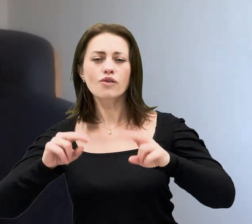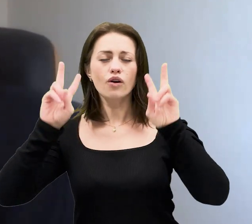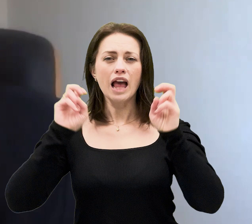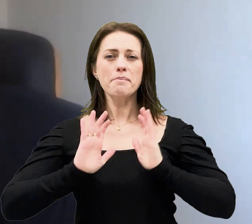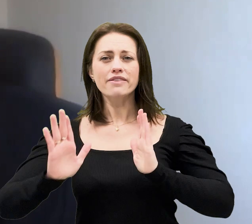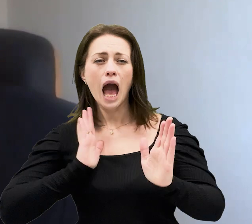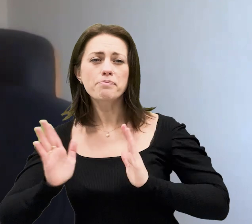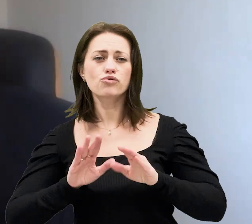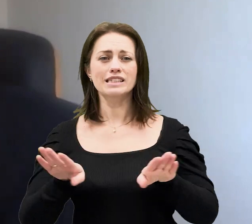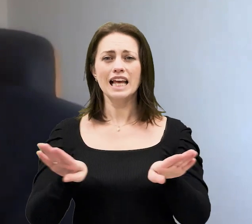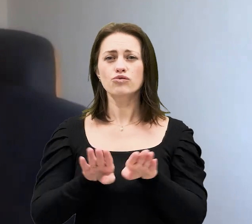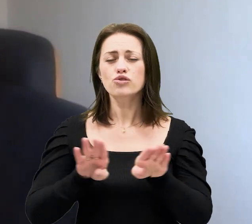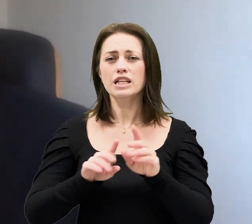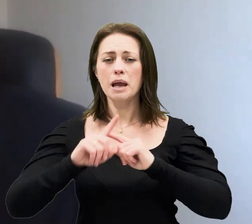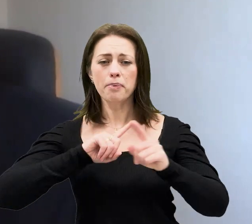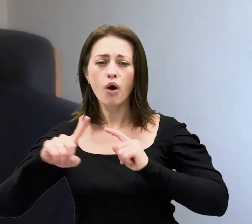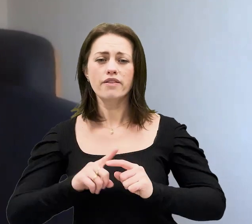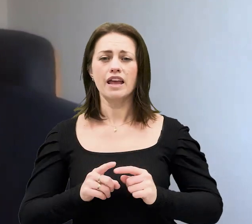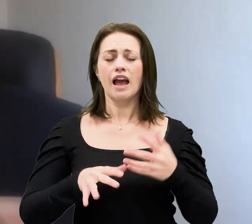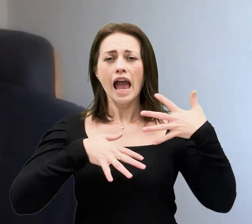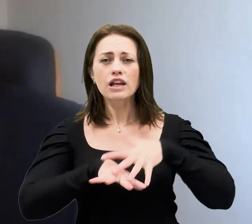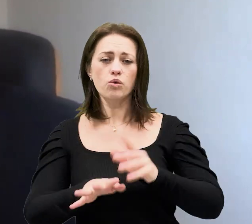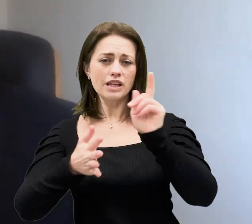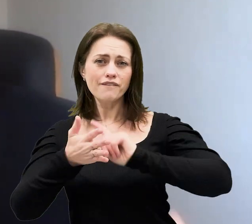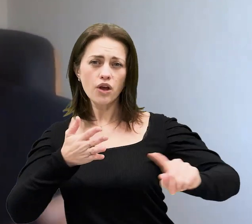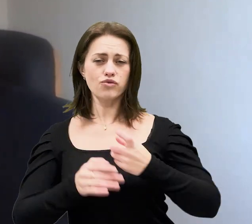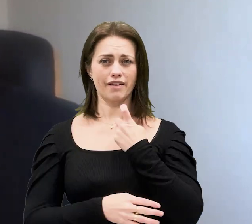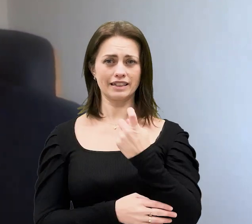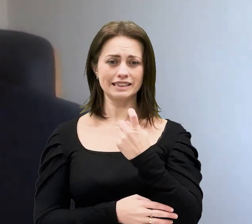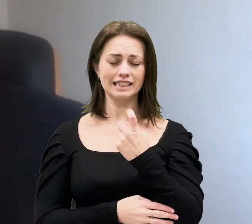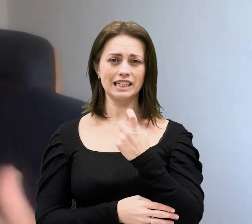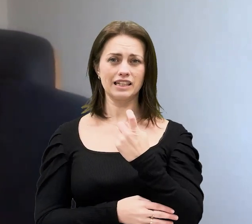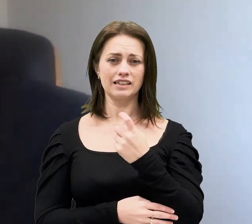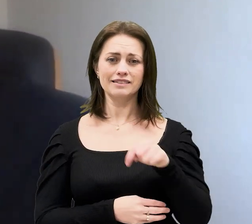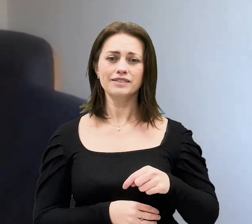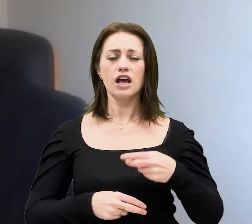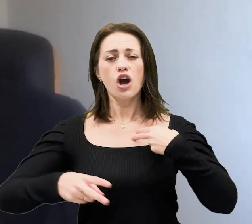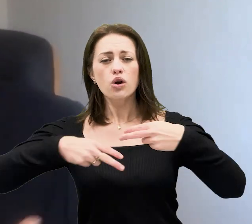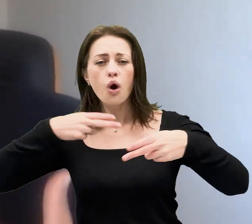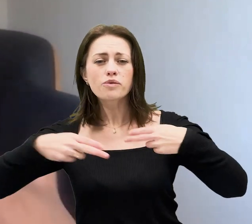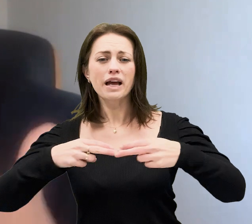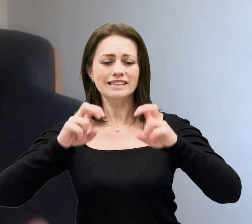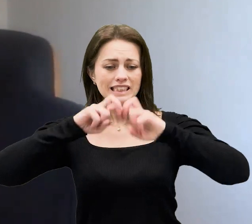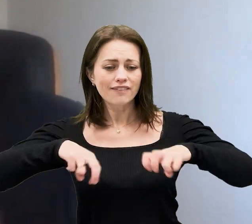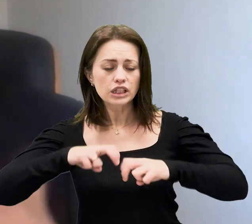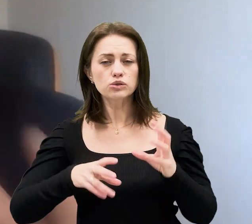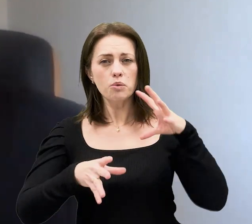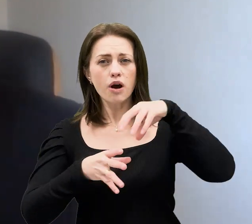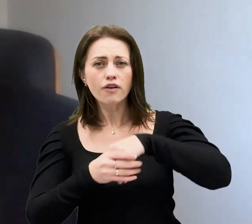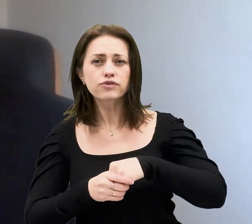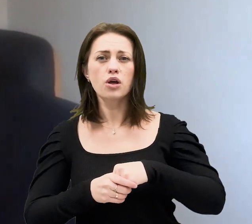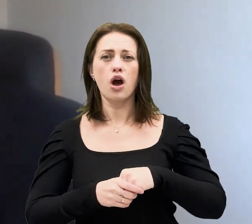exclusion. So I'm thinking that these ways, institutions and bringing this conversation to research